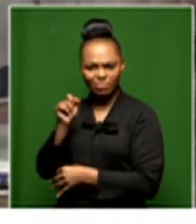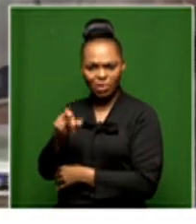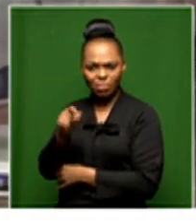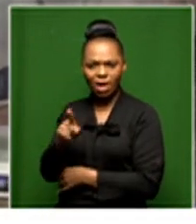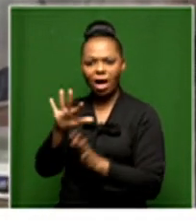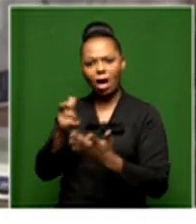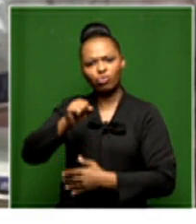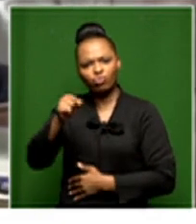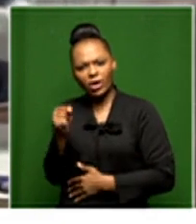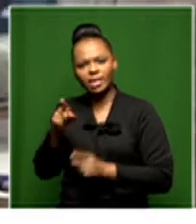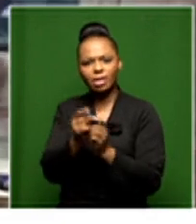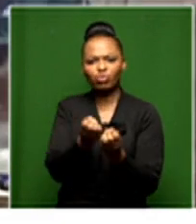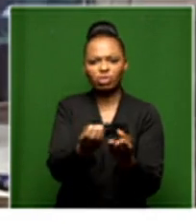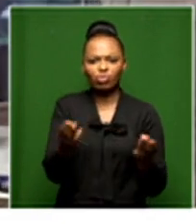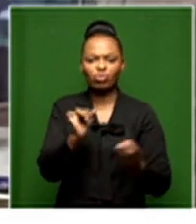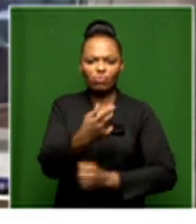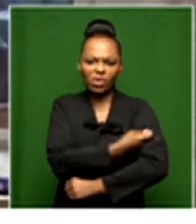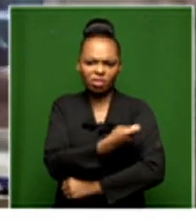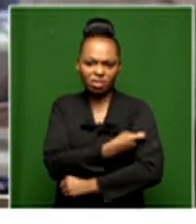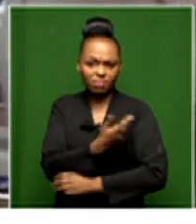the storage and distribution of the vaccine?